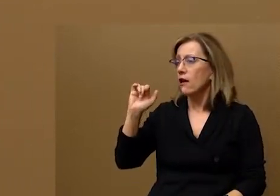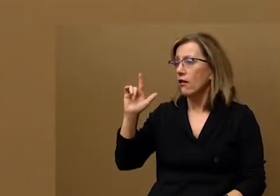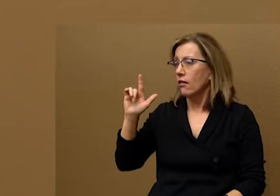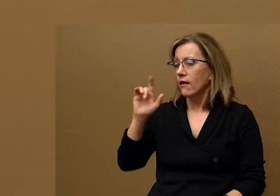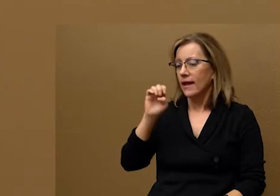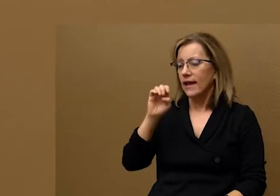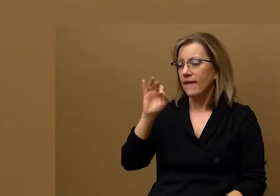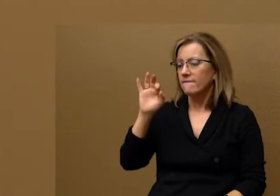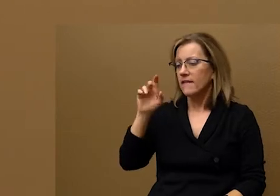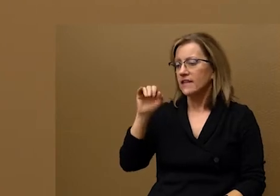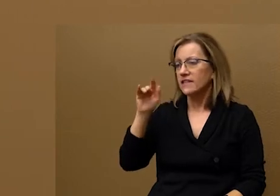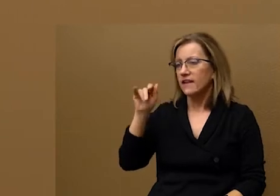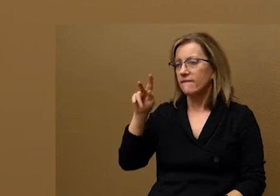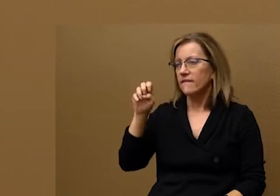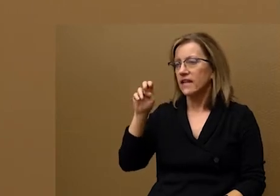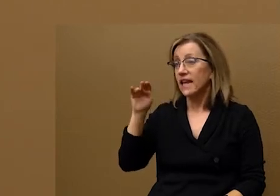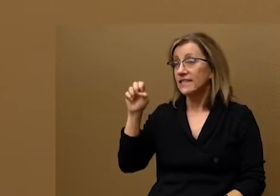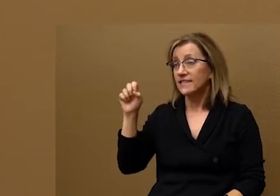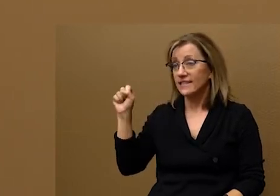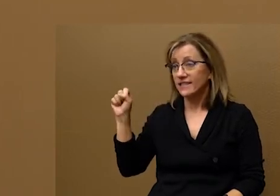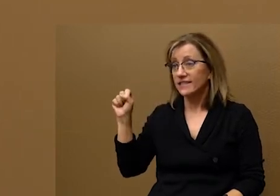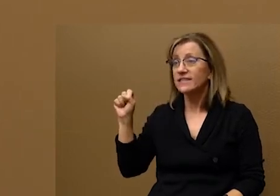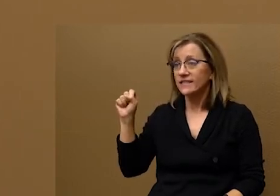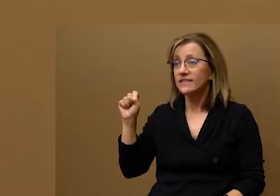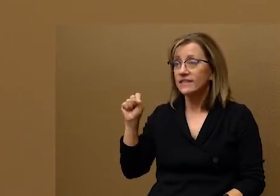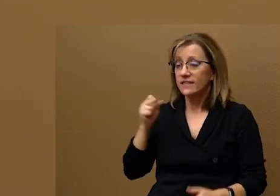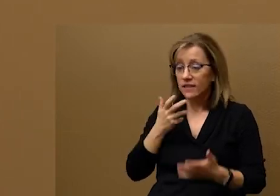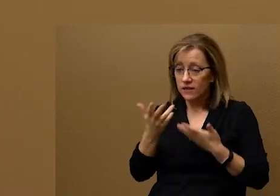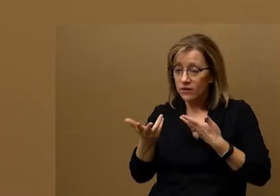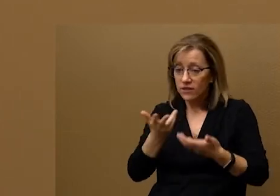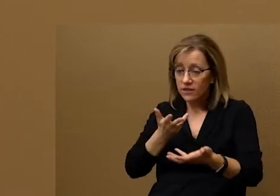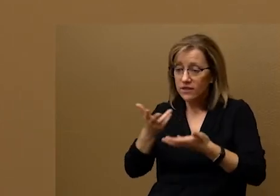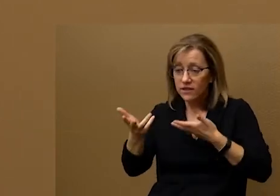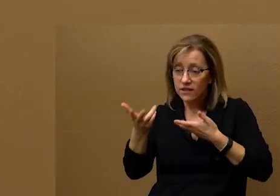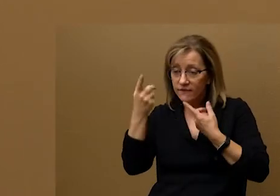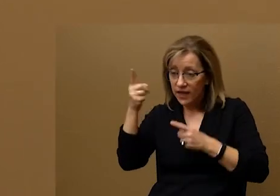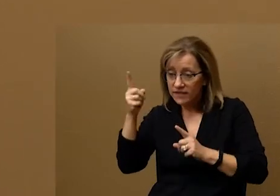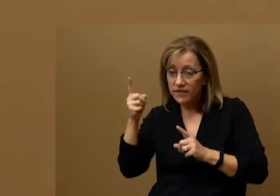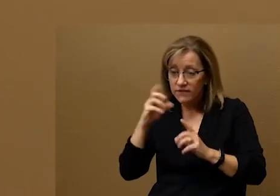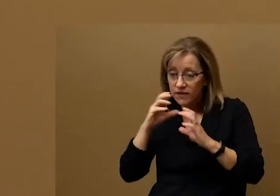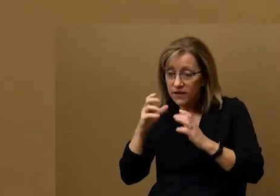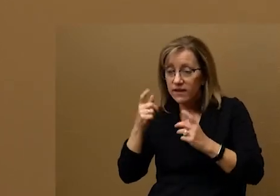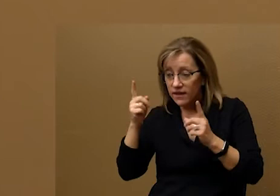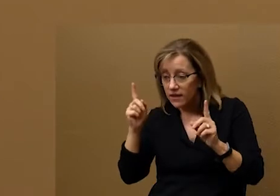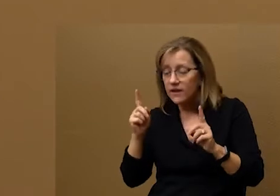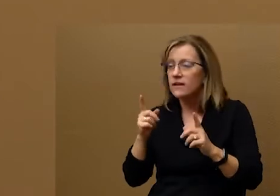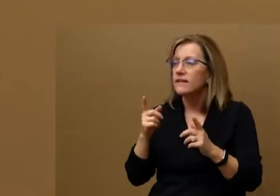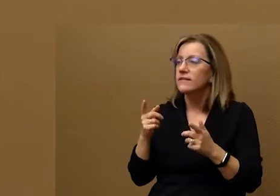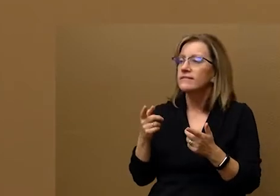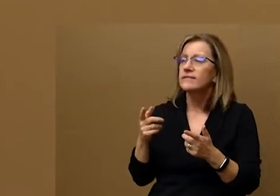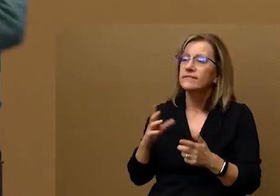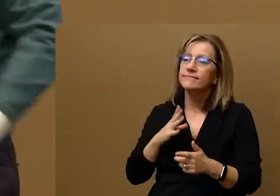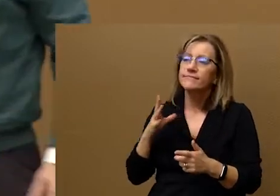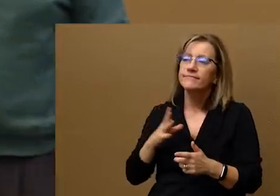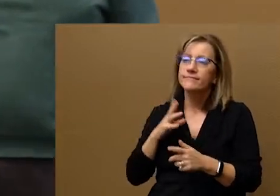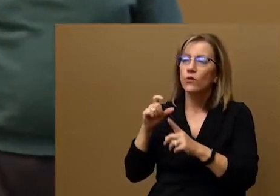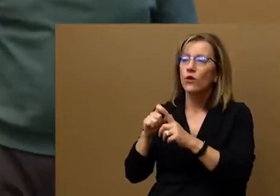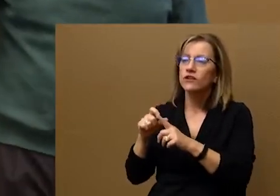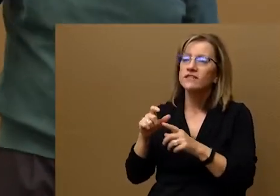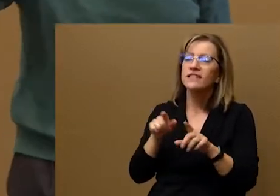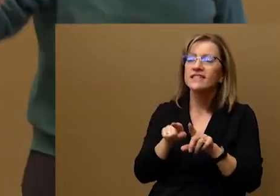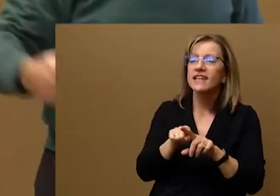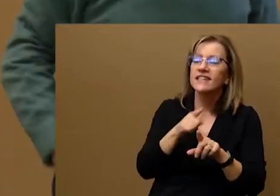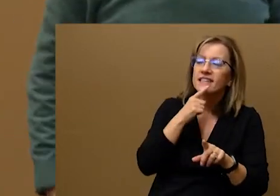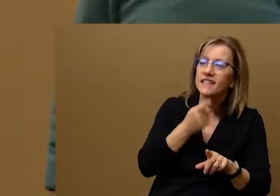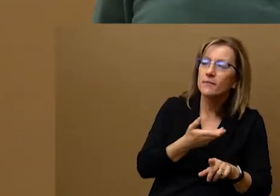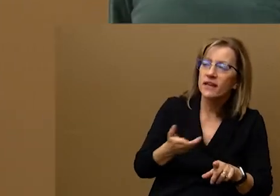Interpersonal effectiveness are social skills. Mm-hmm. Just that she has a tendency to like big words when small words can say the same